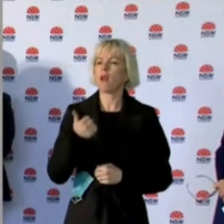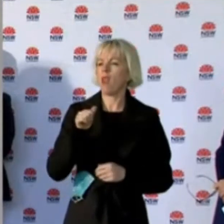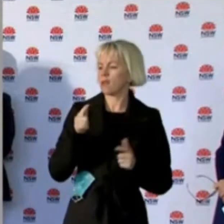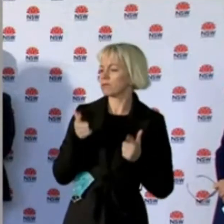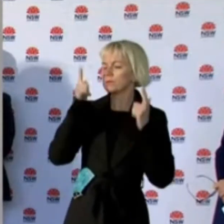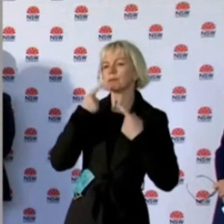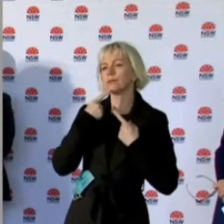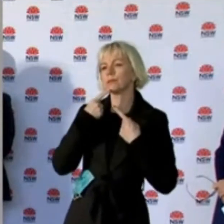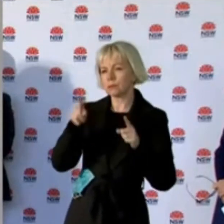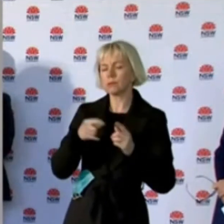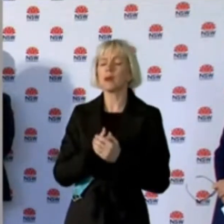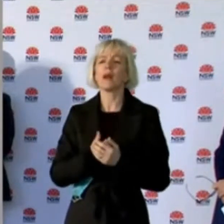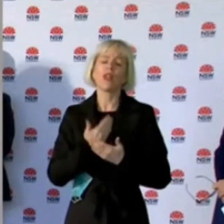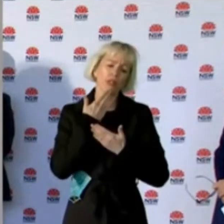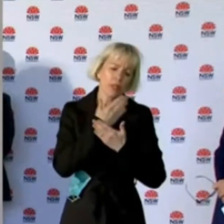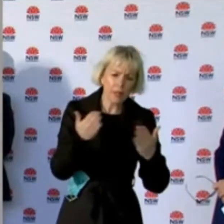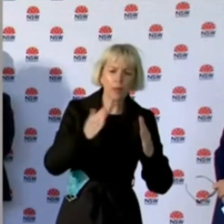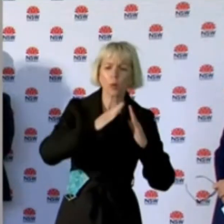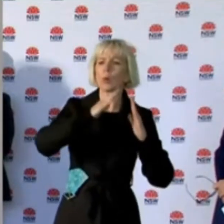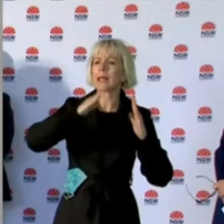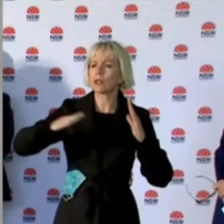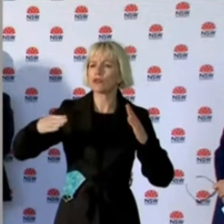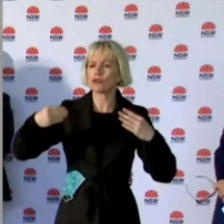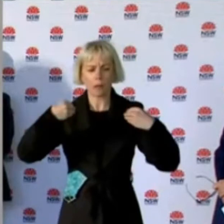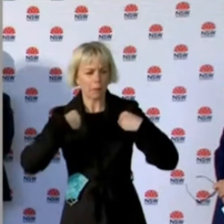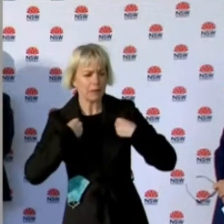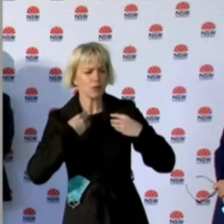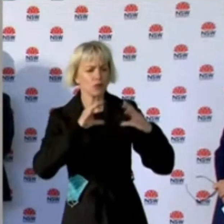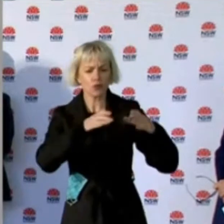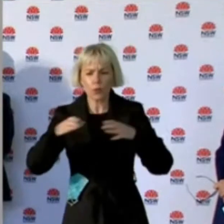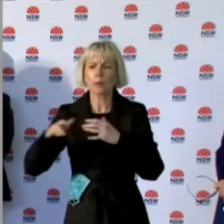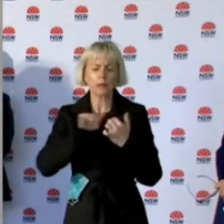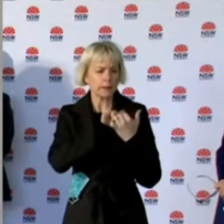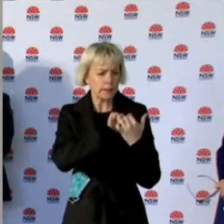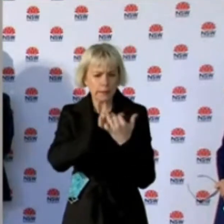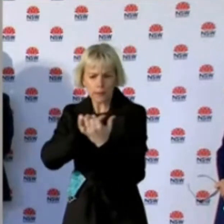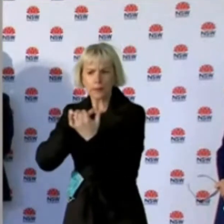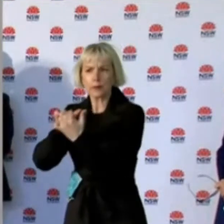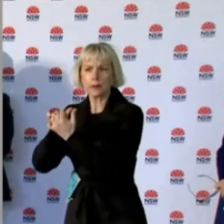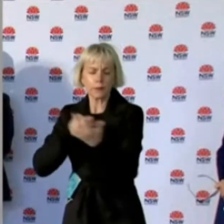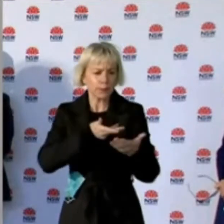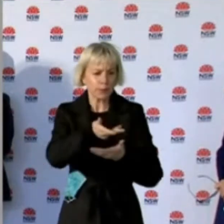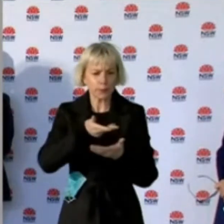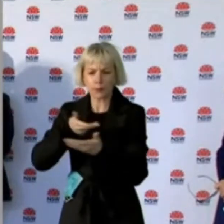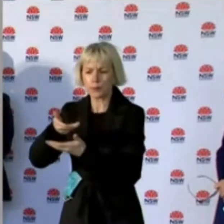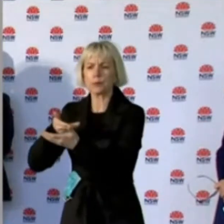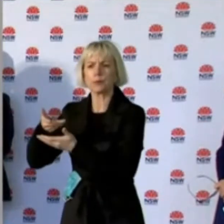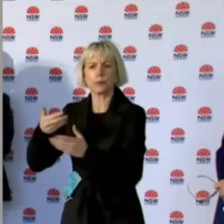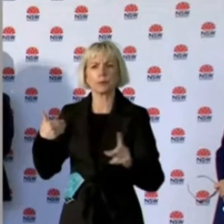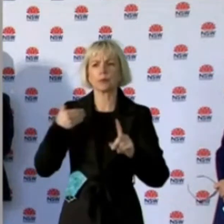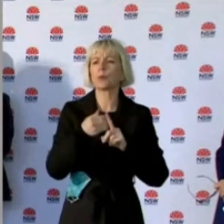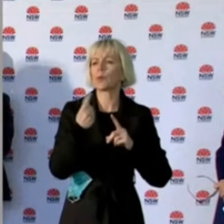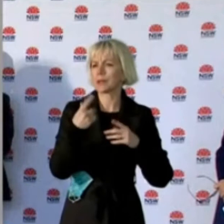industry groups we've engaged constructively with over the last 24 hours. We want to get through this period of time as quickly as possible,